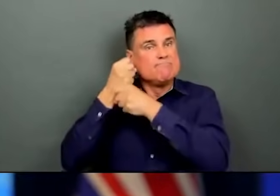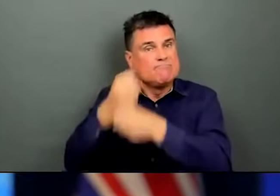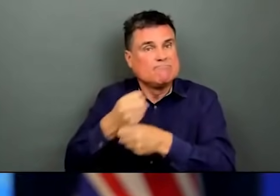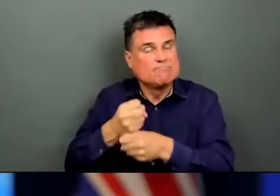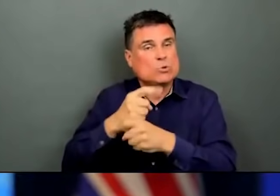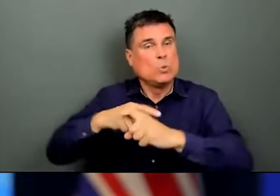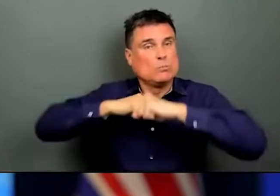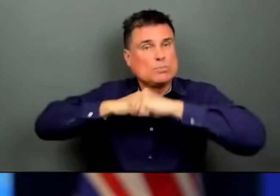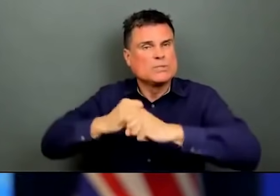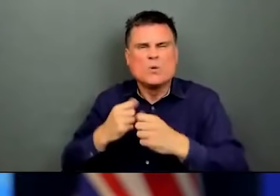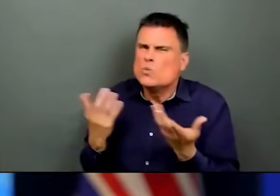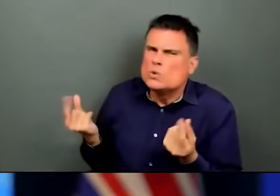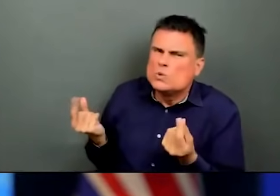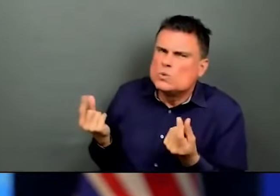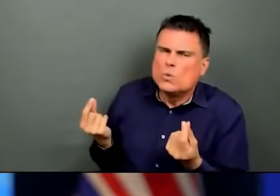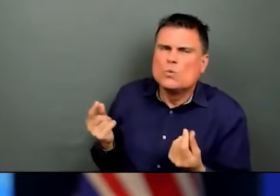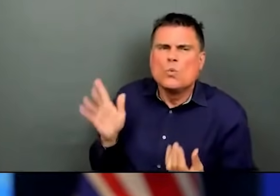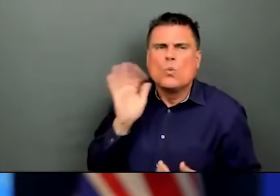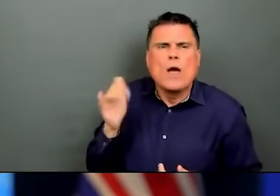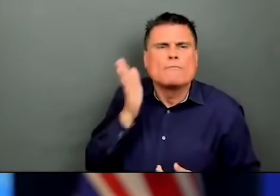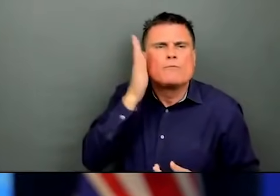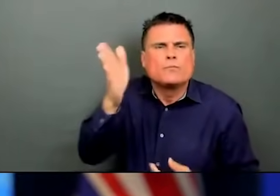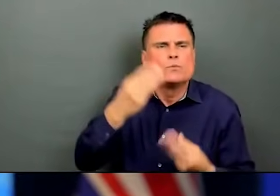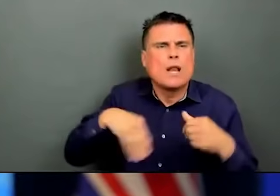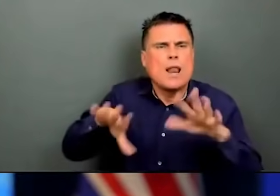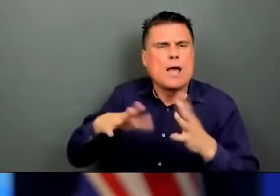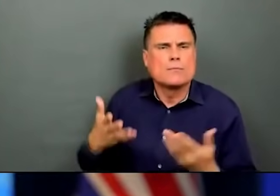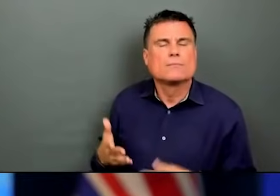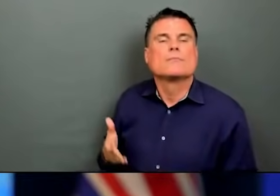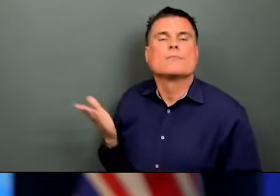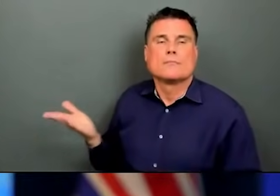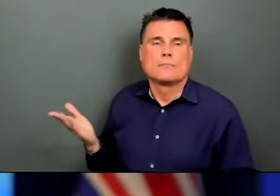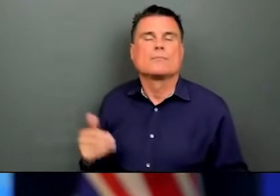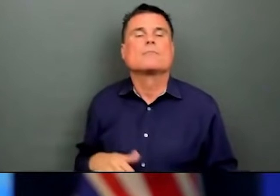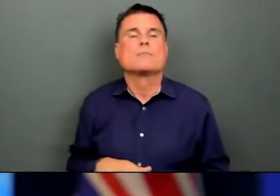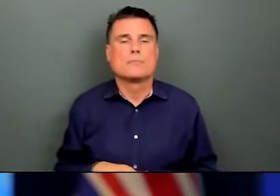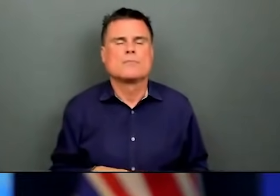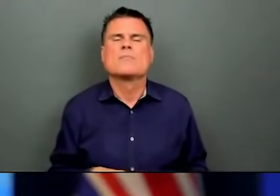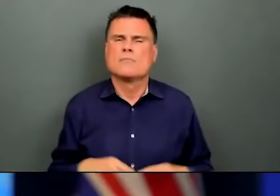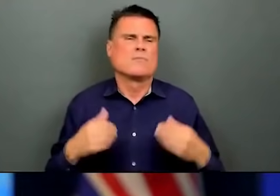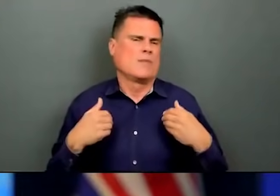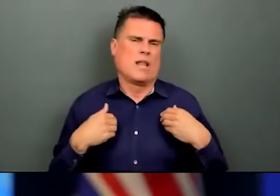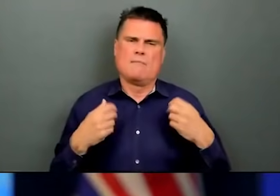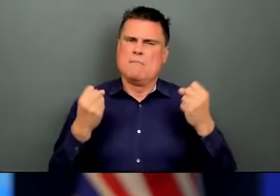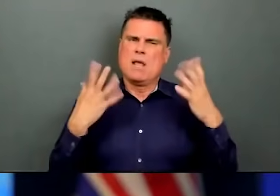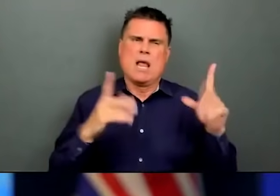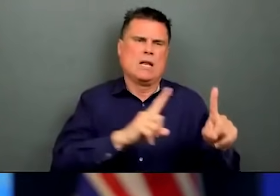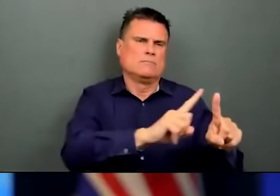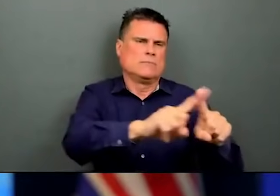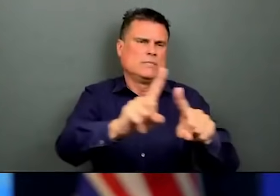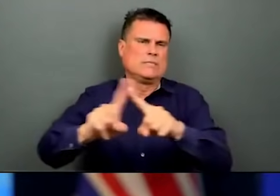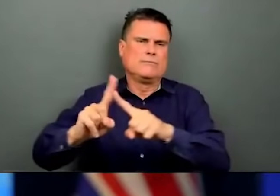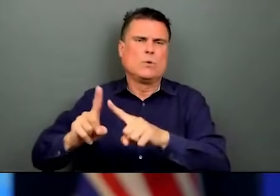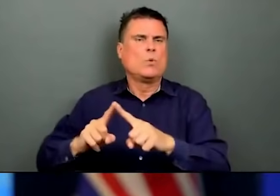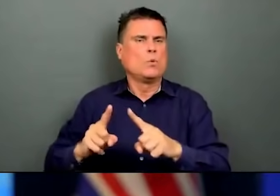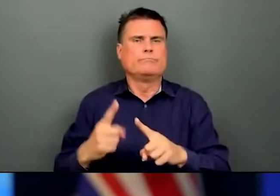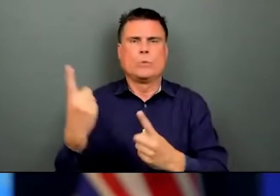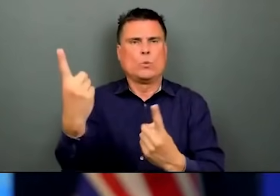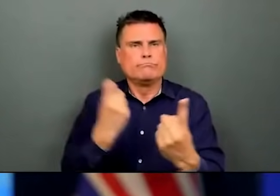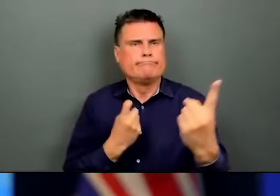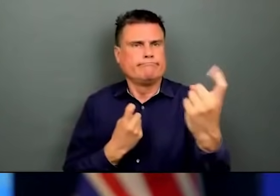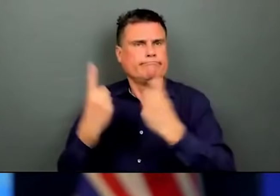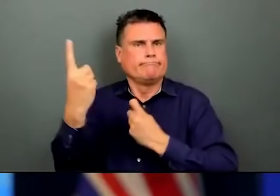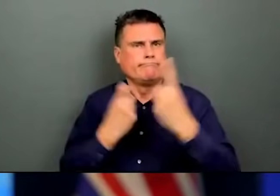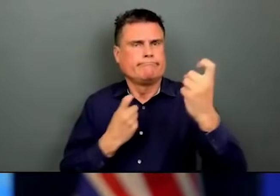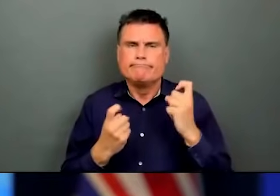communities, requests from industry. There's a whole host of stakeholders, as you know full well, Justine. We responded to the requests